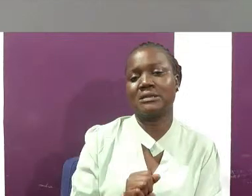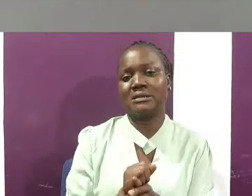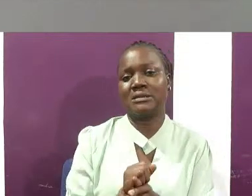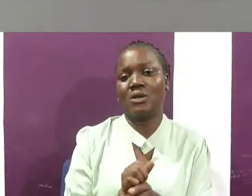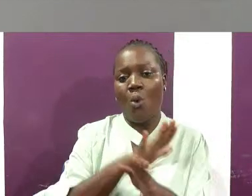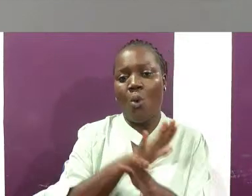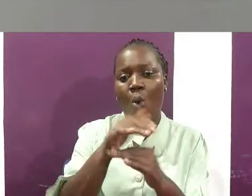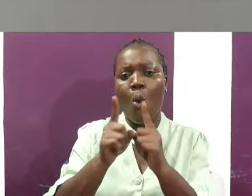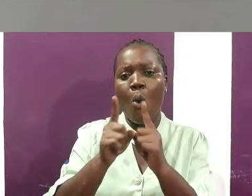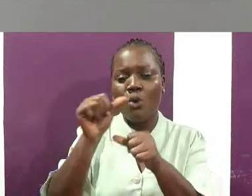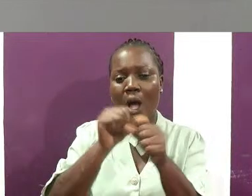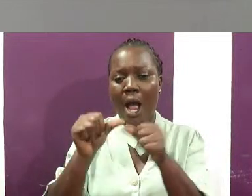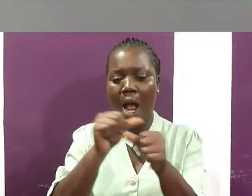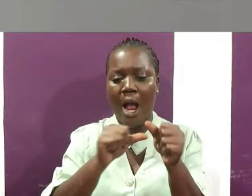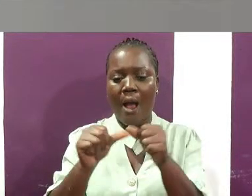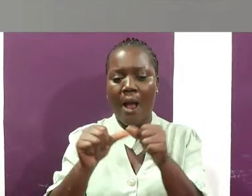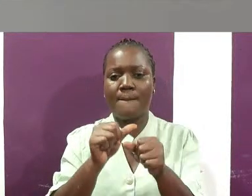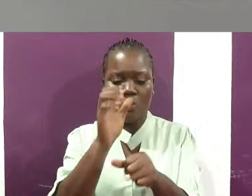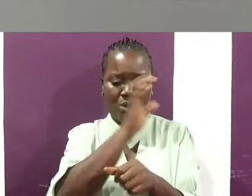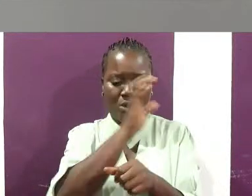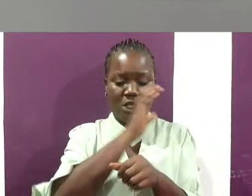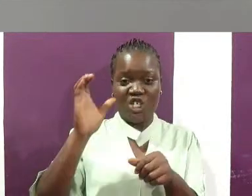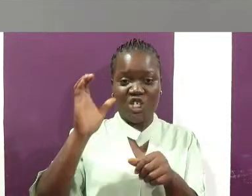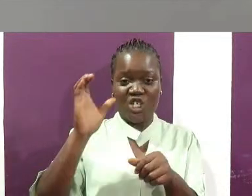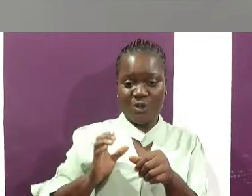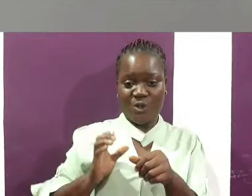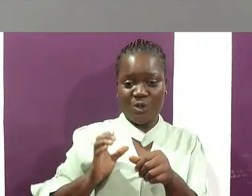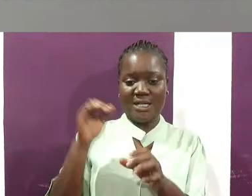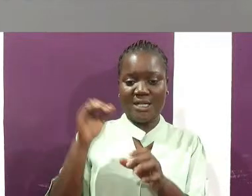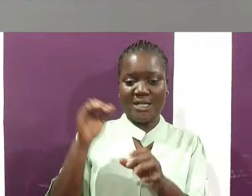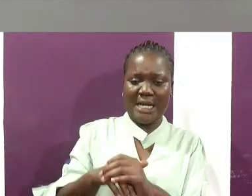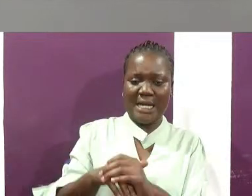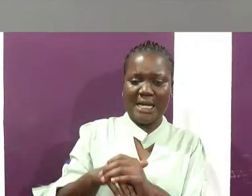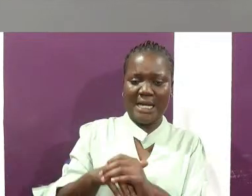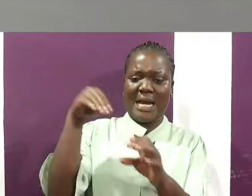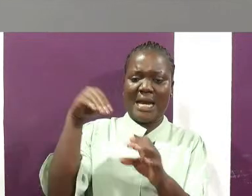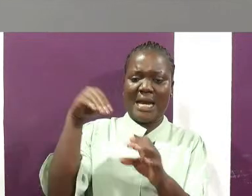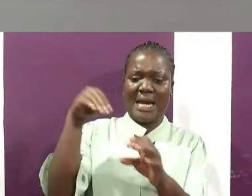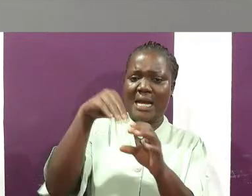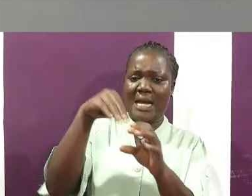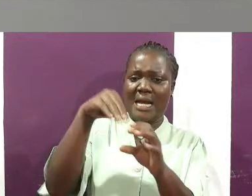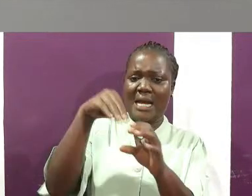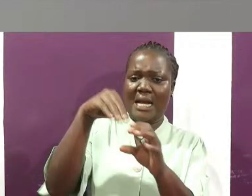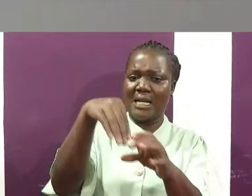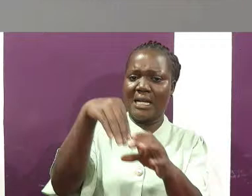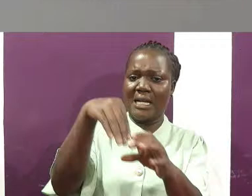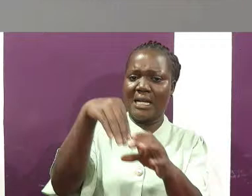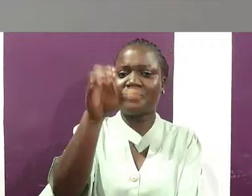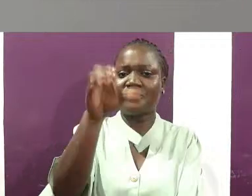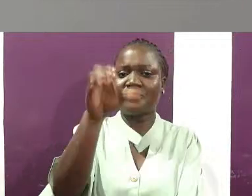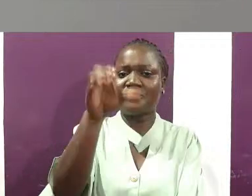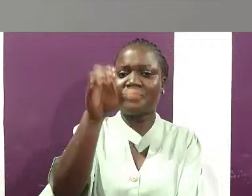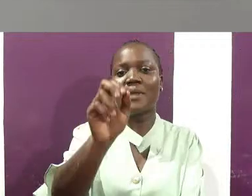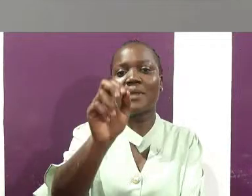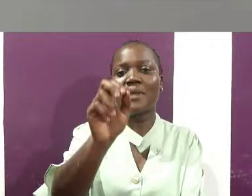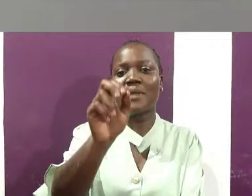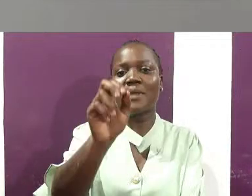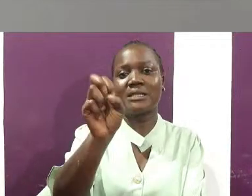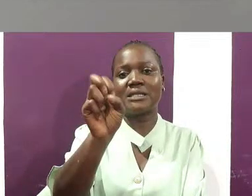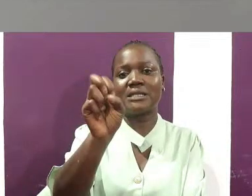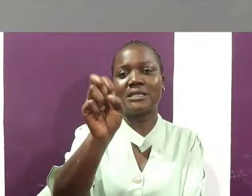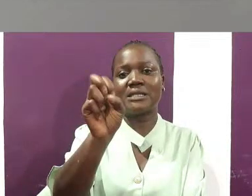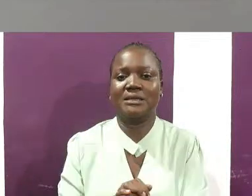mu. In chapter 2 it's verses 6 and 7 and verse 13. Eba etrem yenu nso a enyimu ensia enyimu